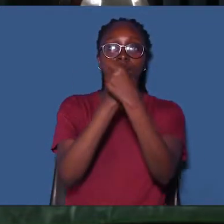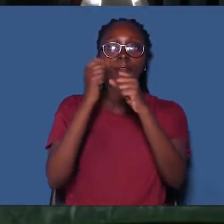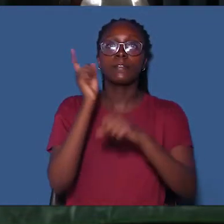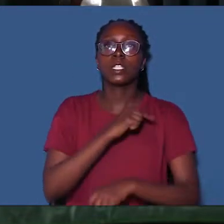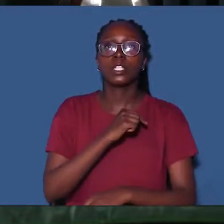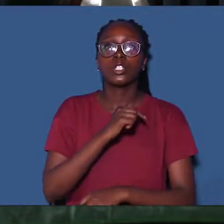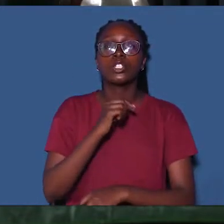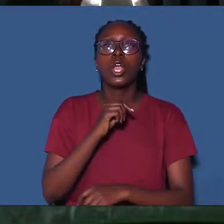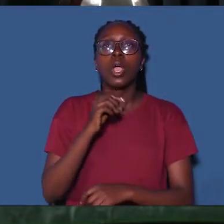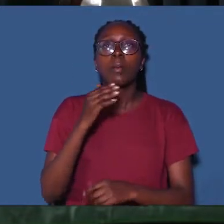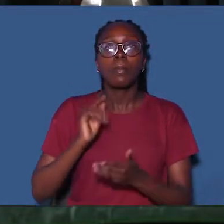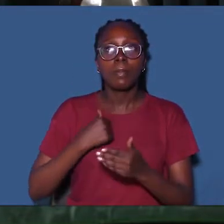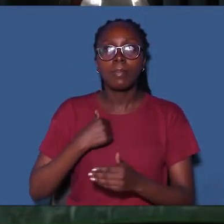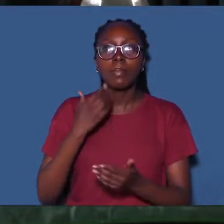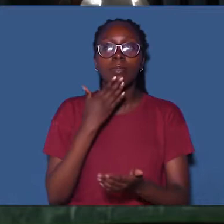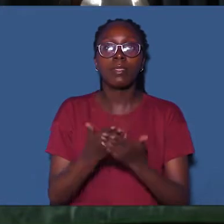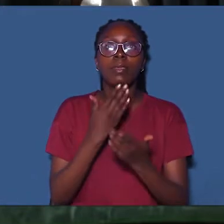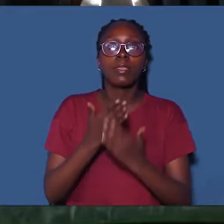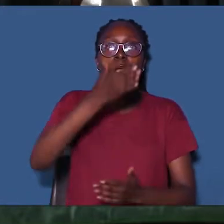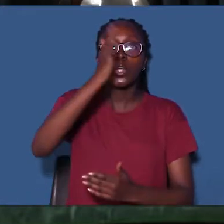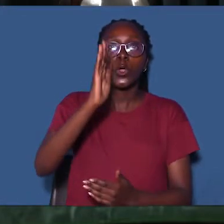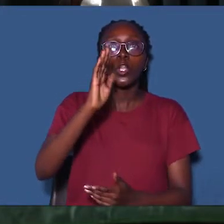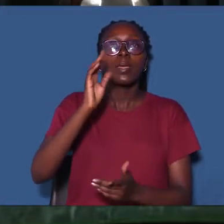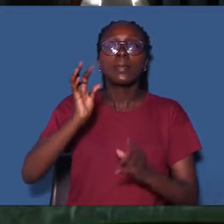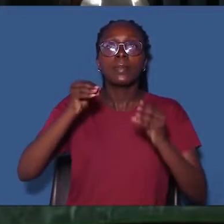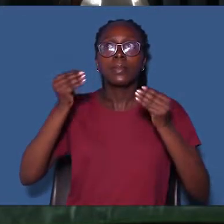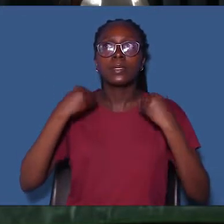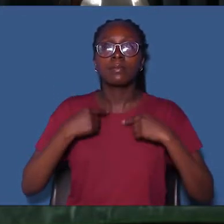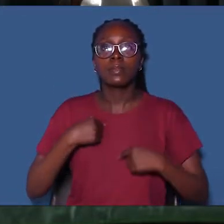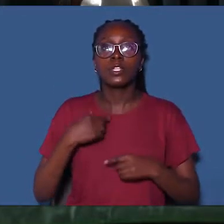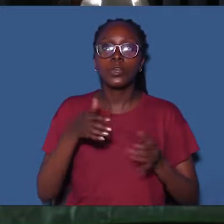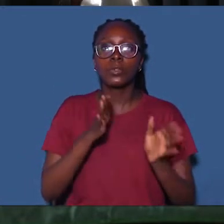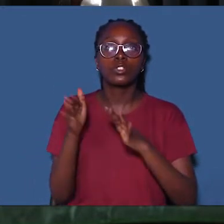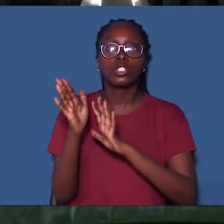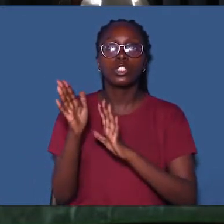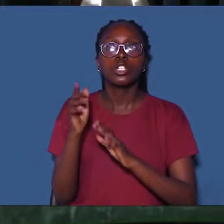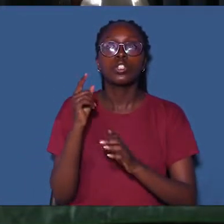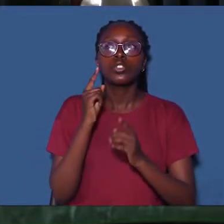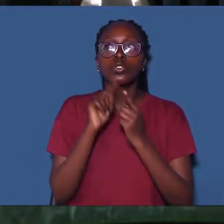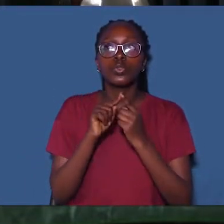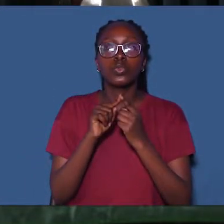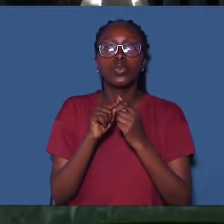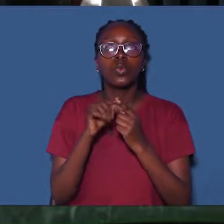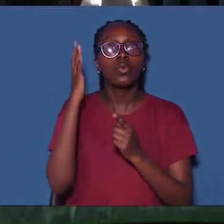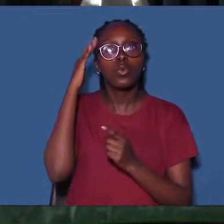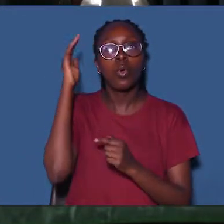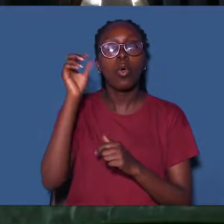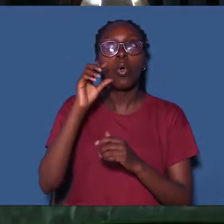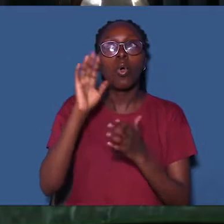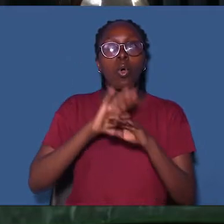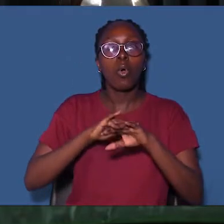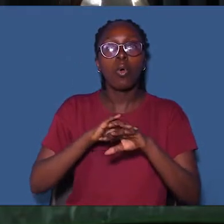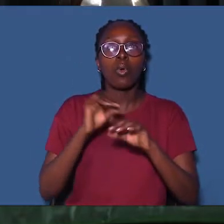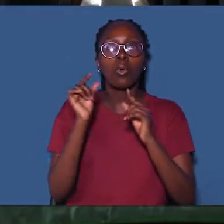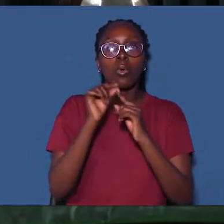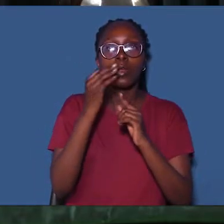of my life. I am grateful to God for this opportunity to reflect with you from the Word of God. Let's